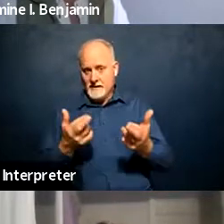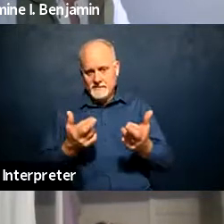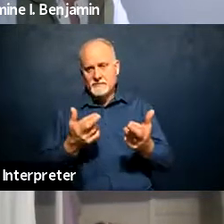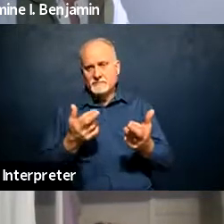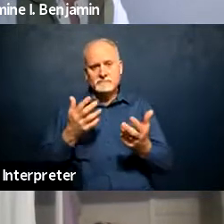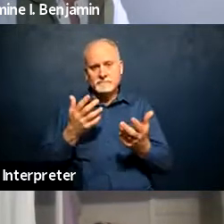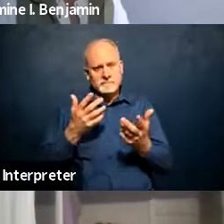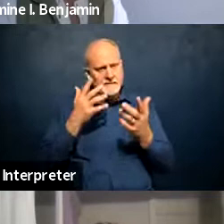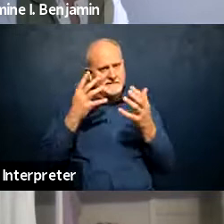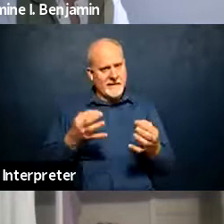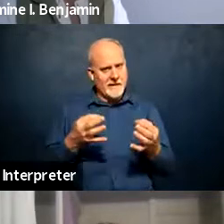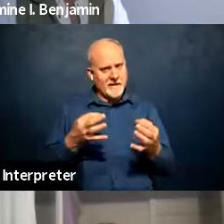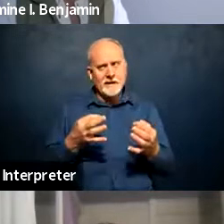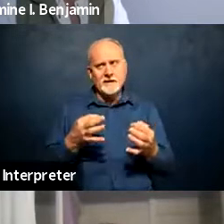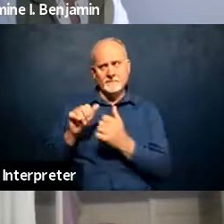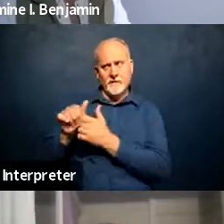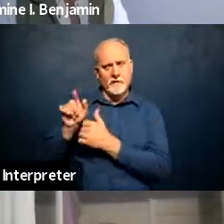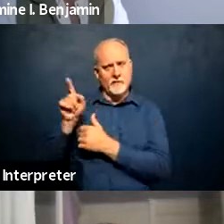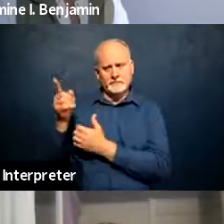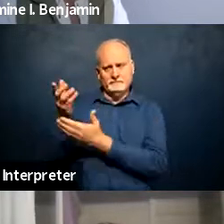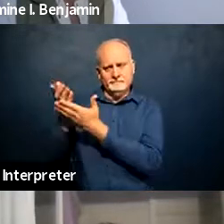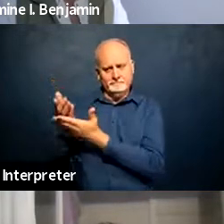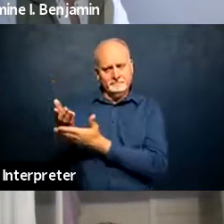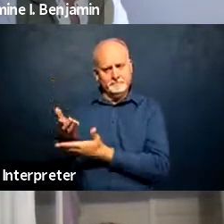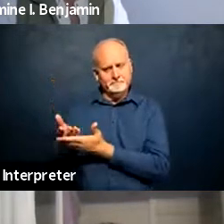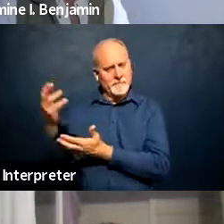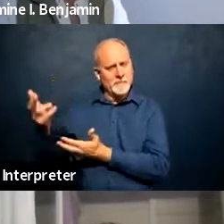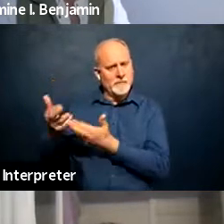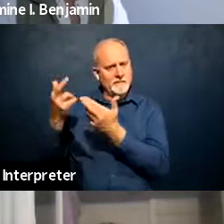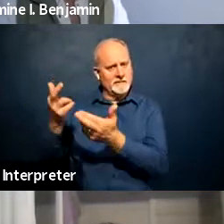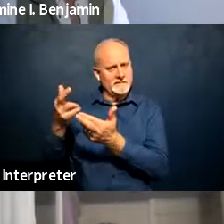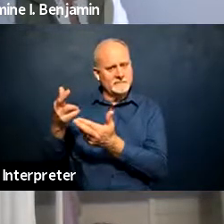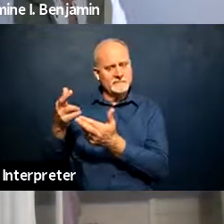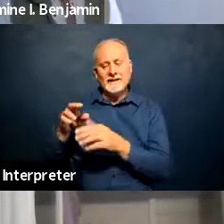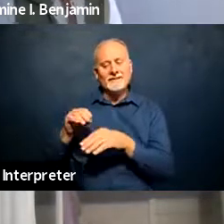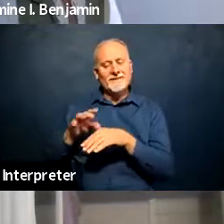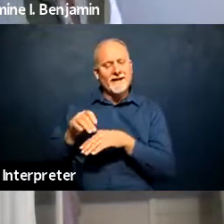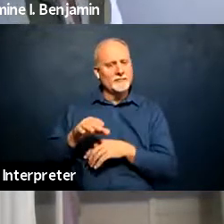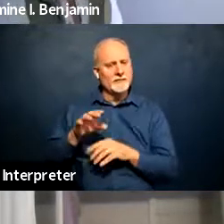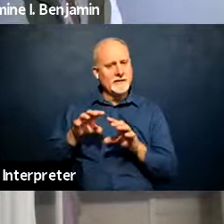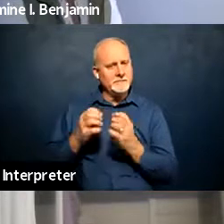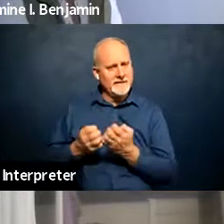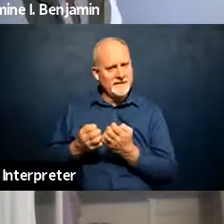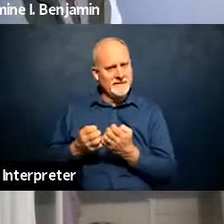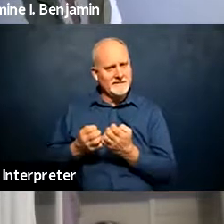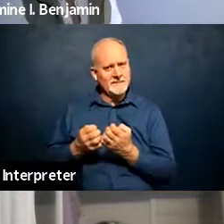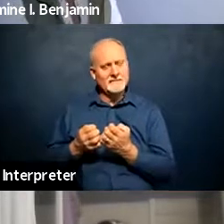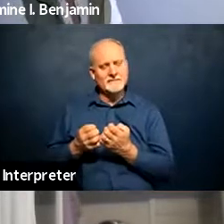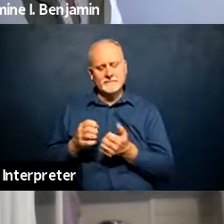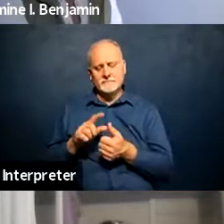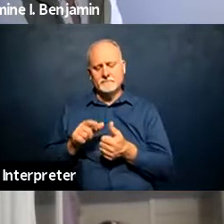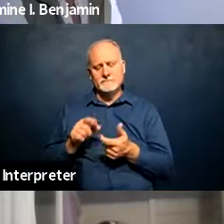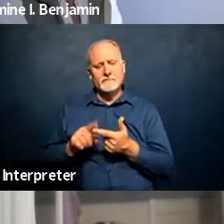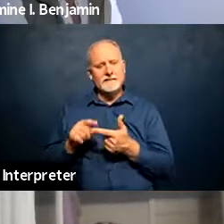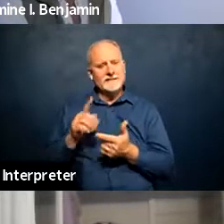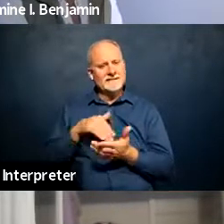by and align with the evidence-based recommendations of the Advisory Committee on Immunization Practices, Centers